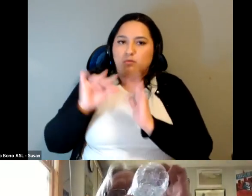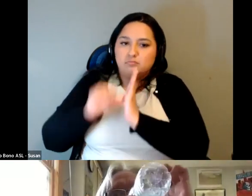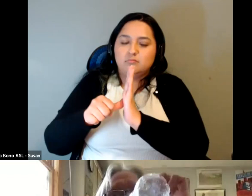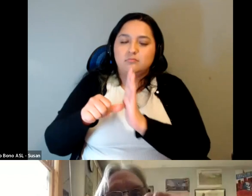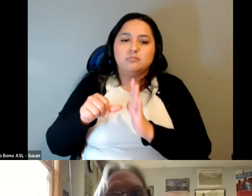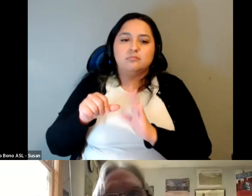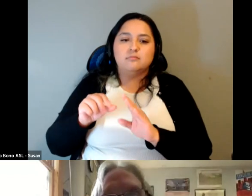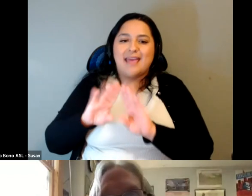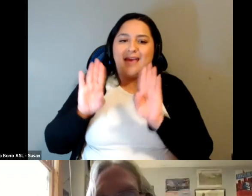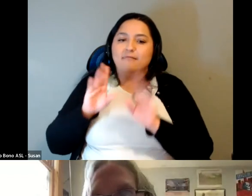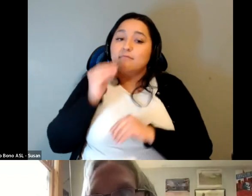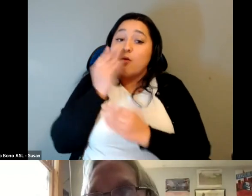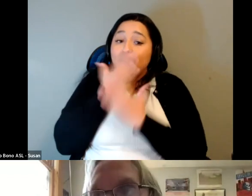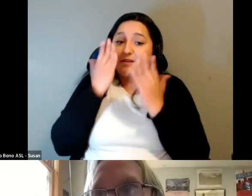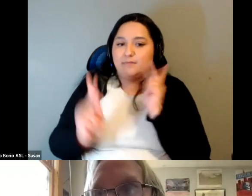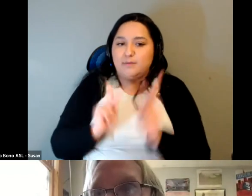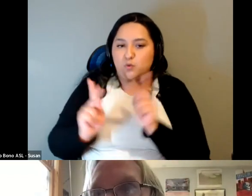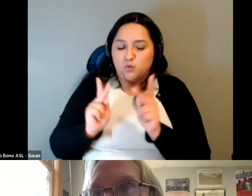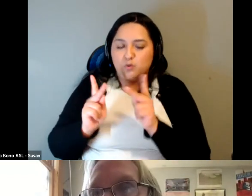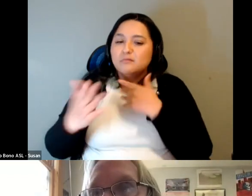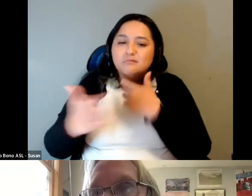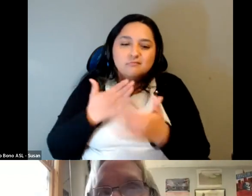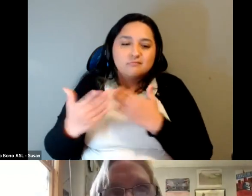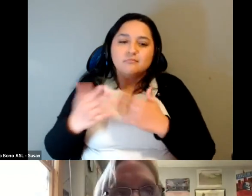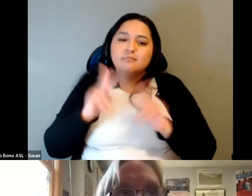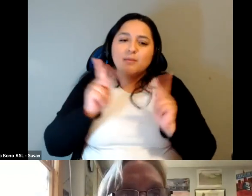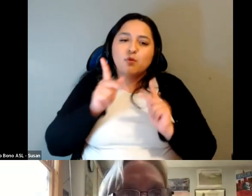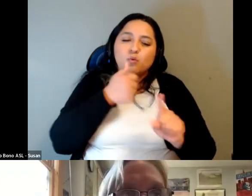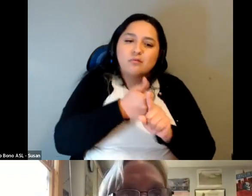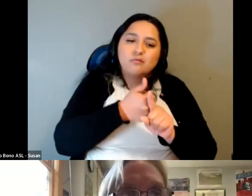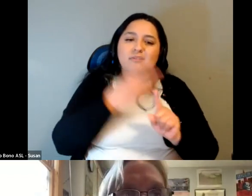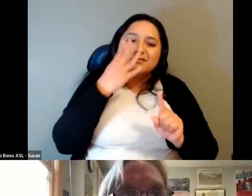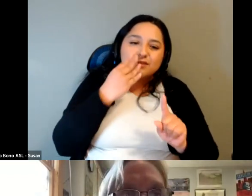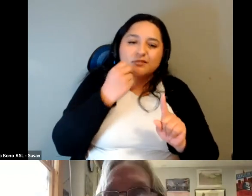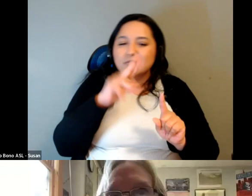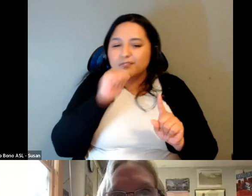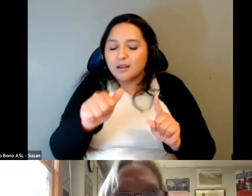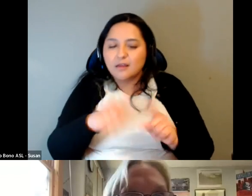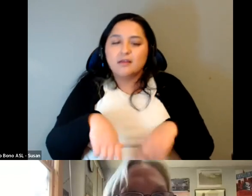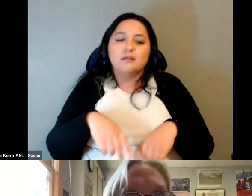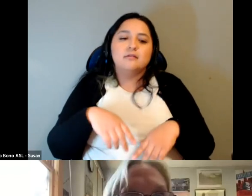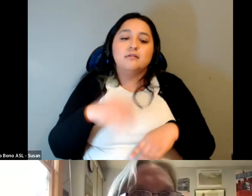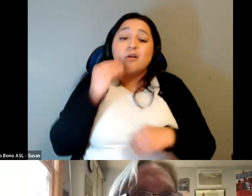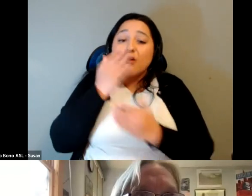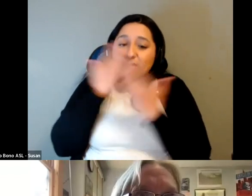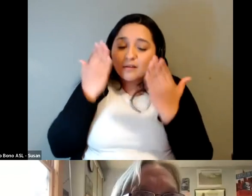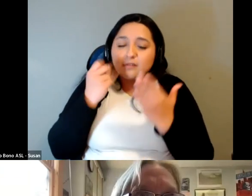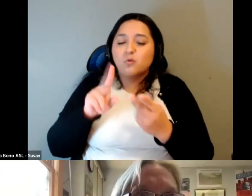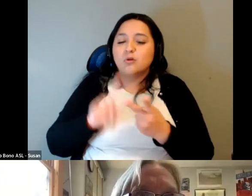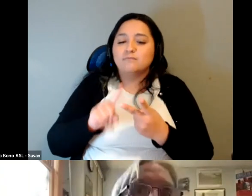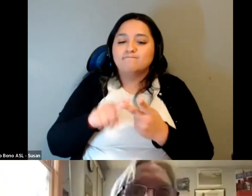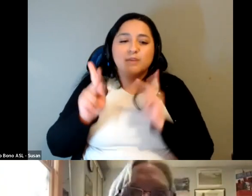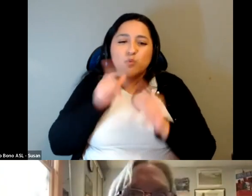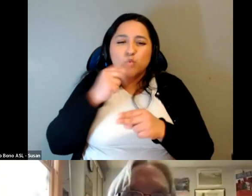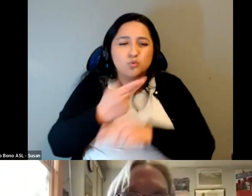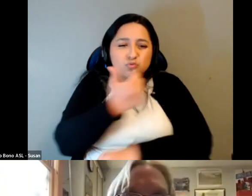with any person with lived or living experience, right? Unhoused people, people who use drugs, people living at the margins who know the